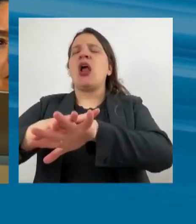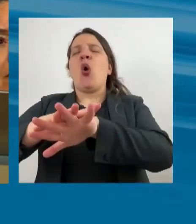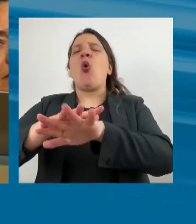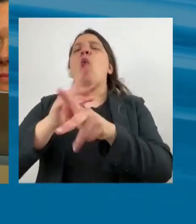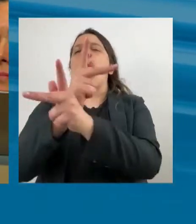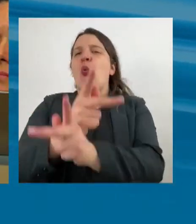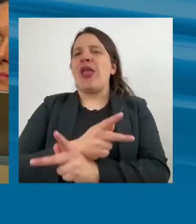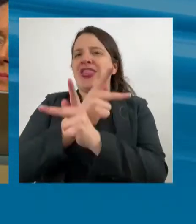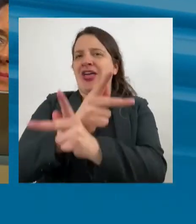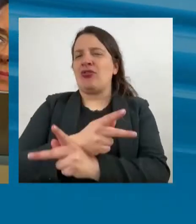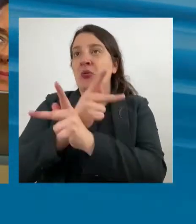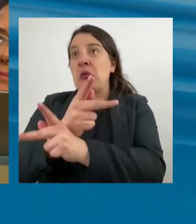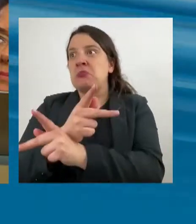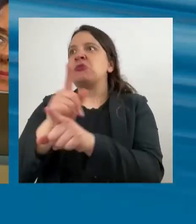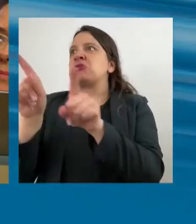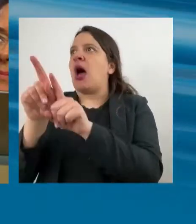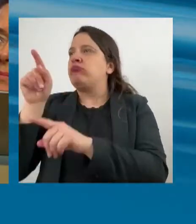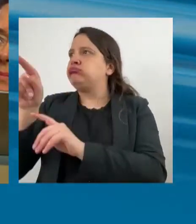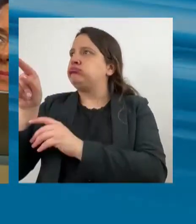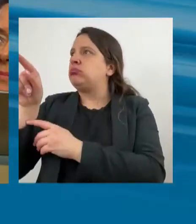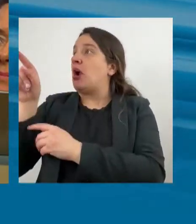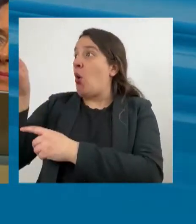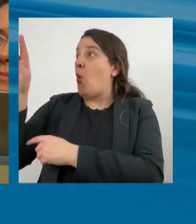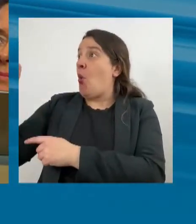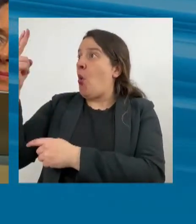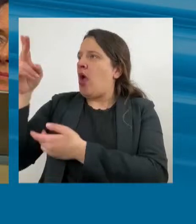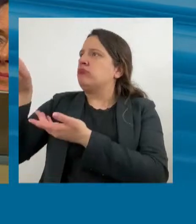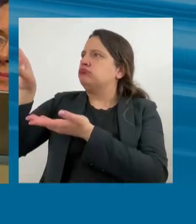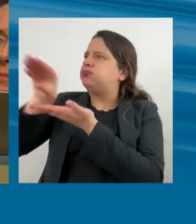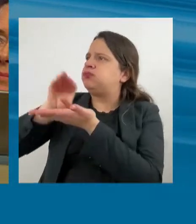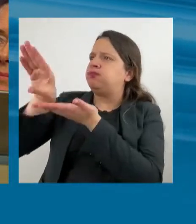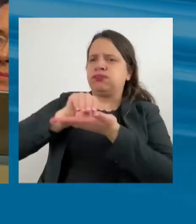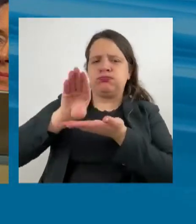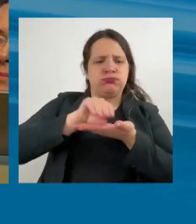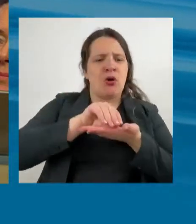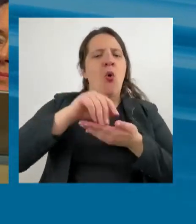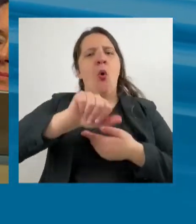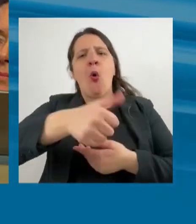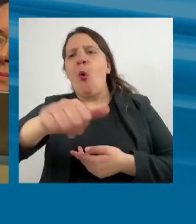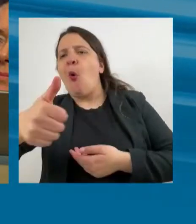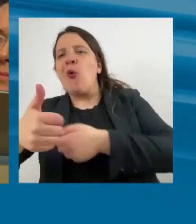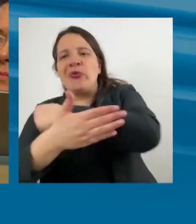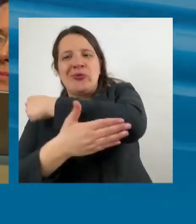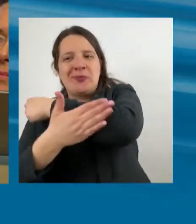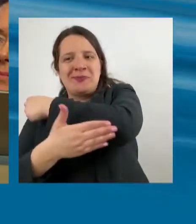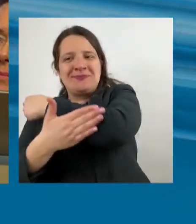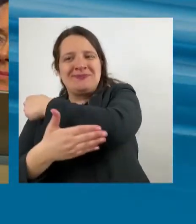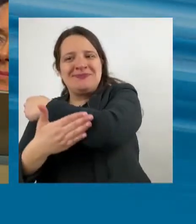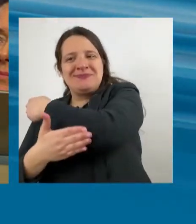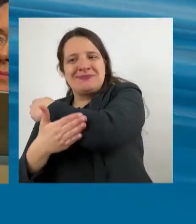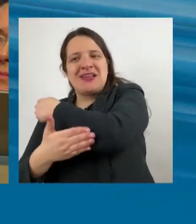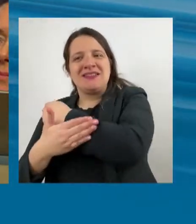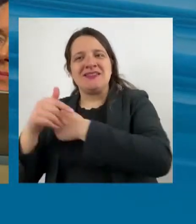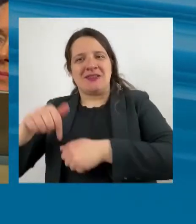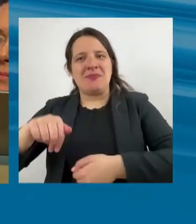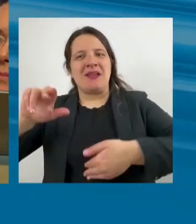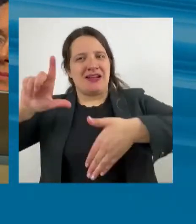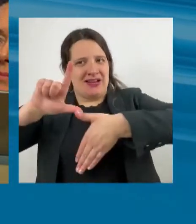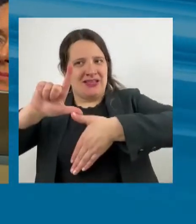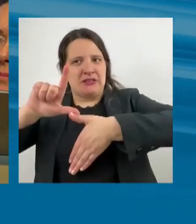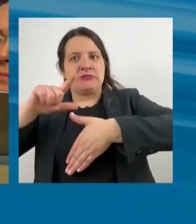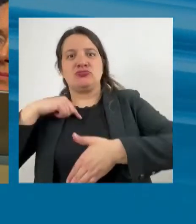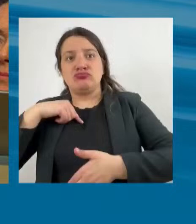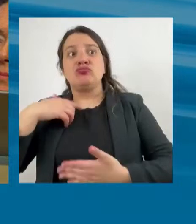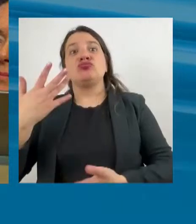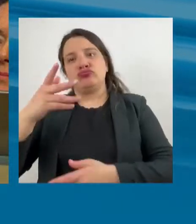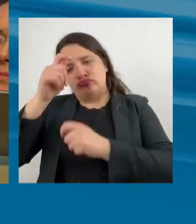launched its national care system. Since then, many other Latin American countries are following that same path. And